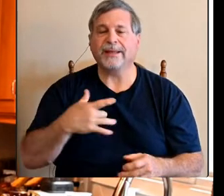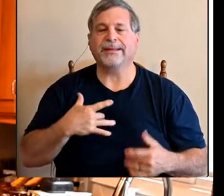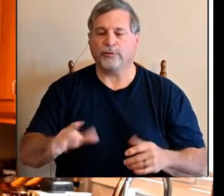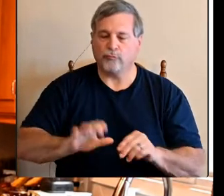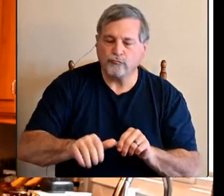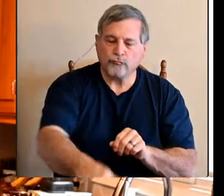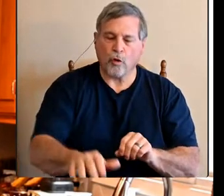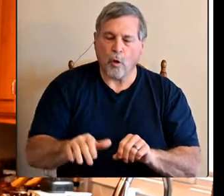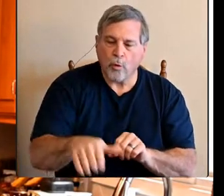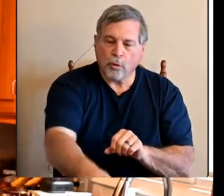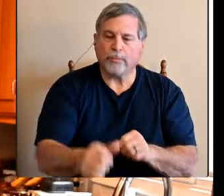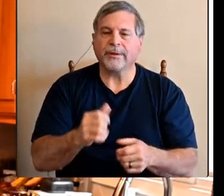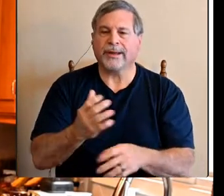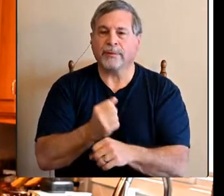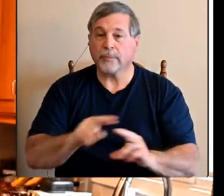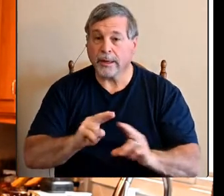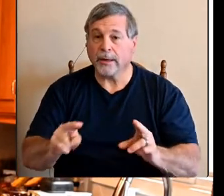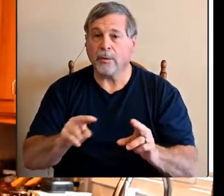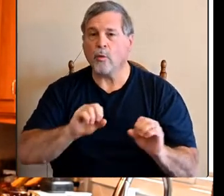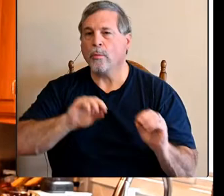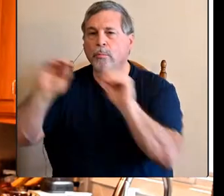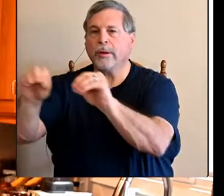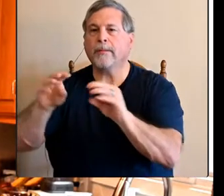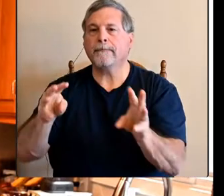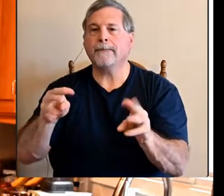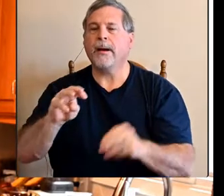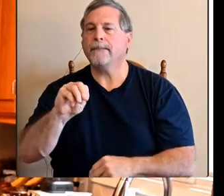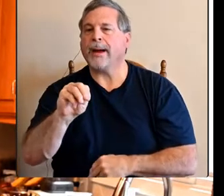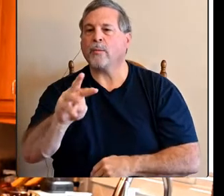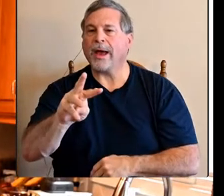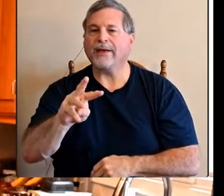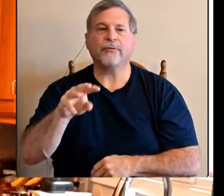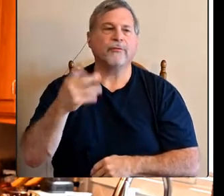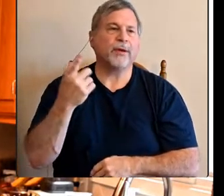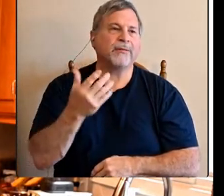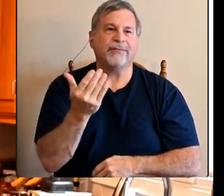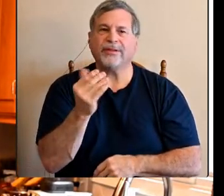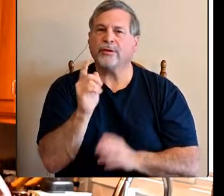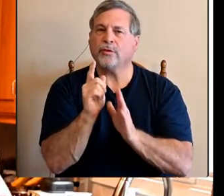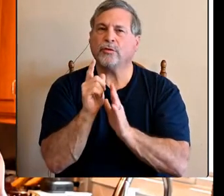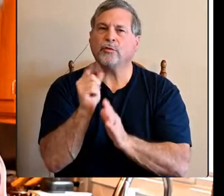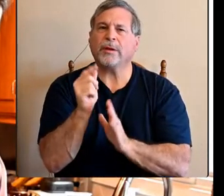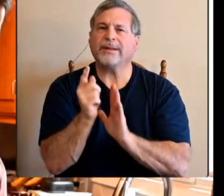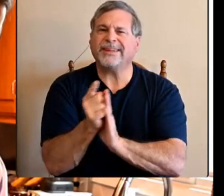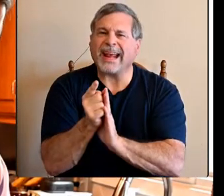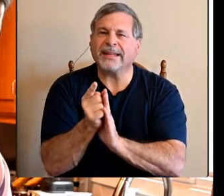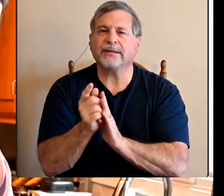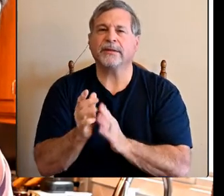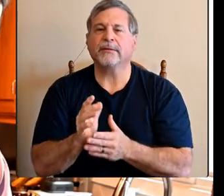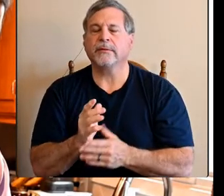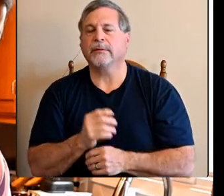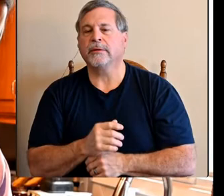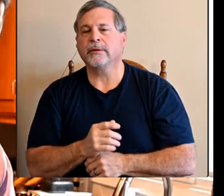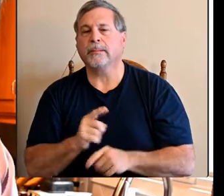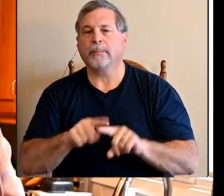a board just try to break it up a little bit you can stick them in the microwave for maybe 15 20 seconds but you want to get a decent amount